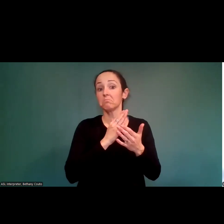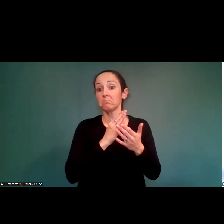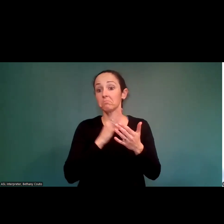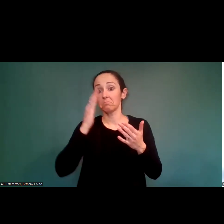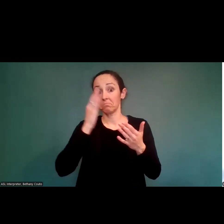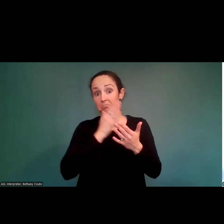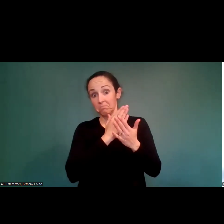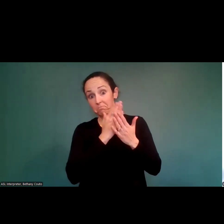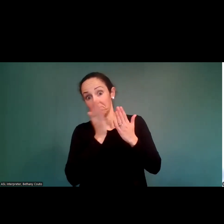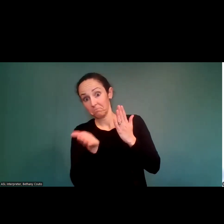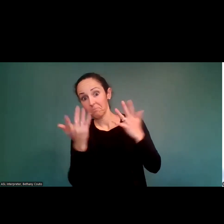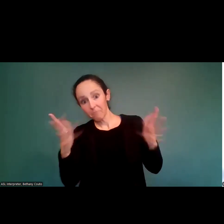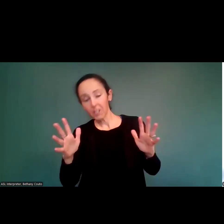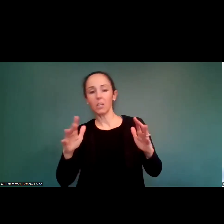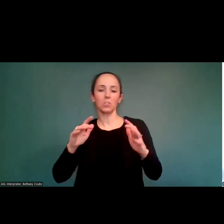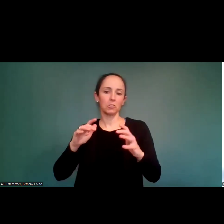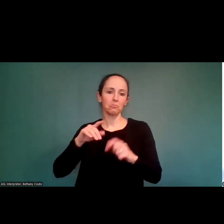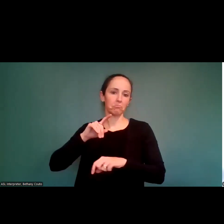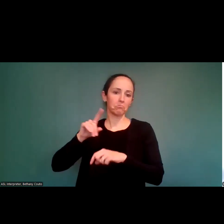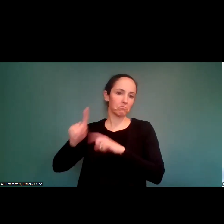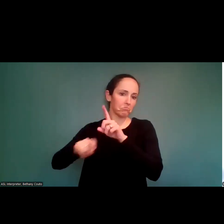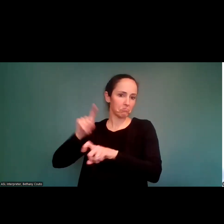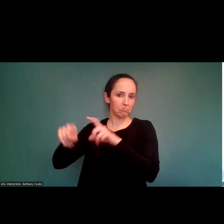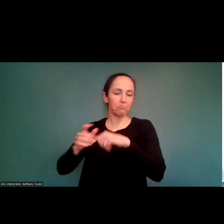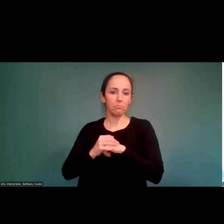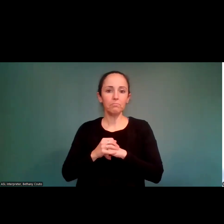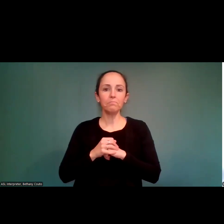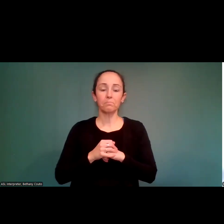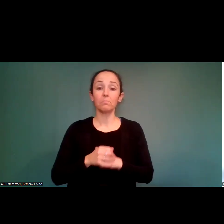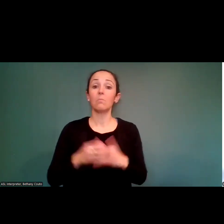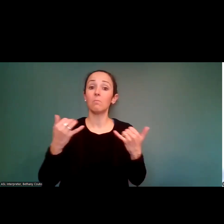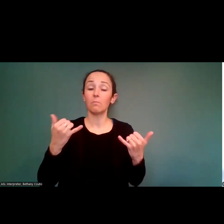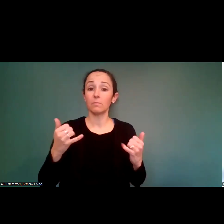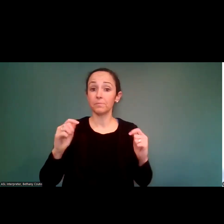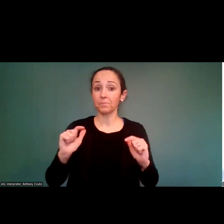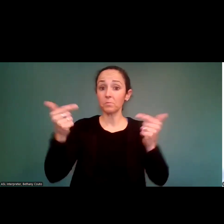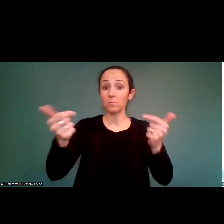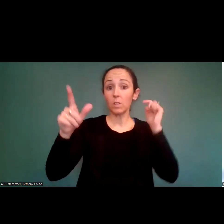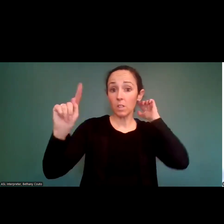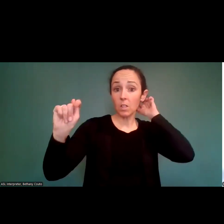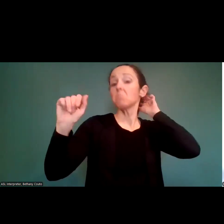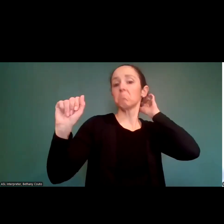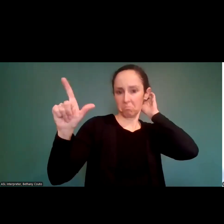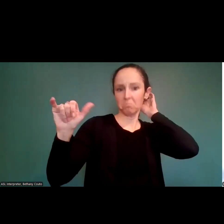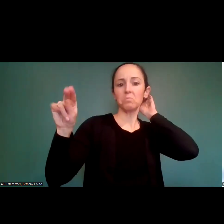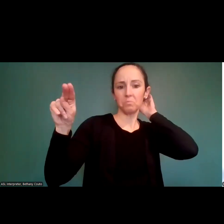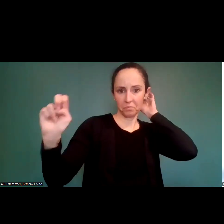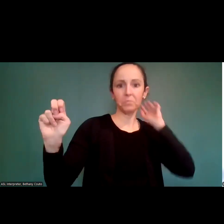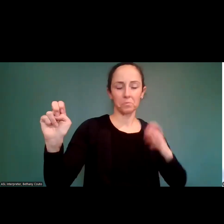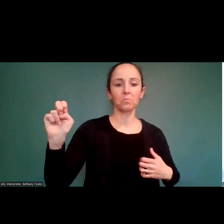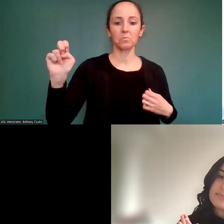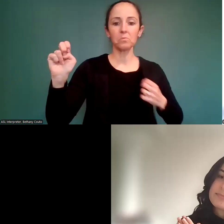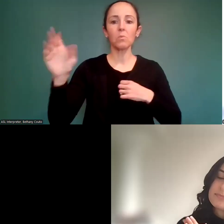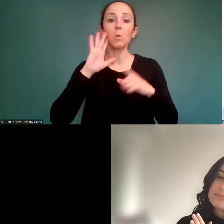are completed their talk. So I'm going to turn it over now to Talene, who is speaking from